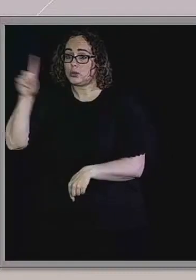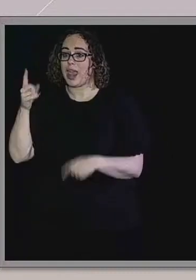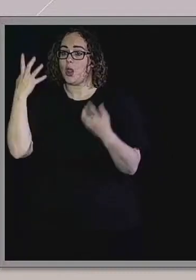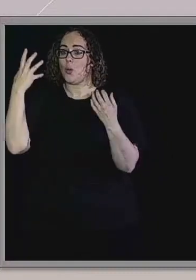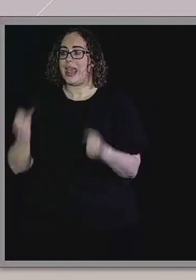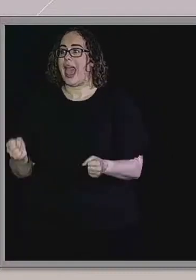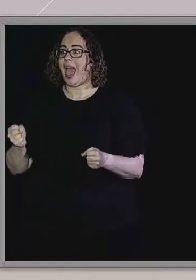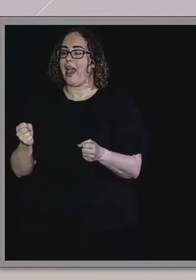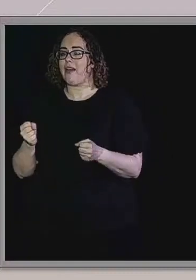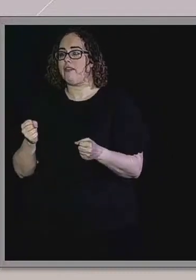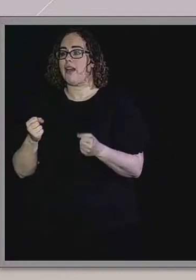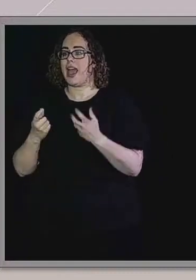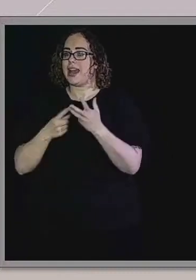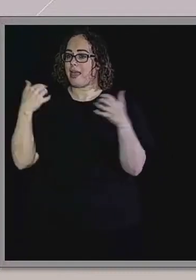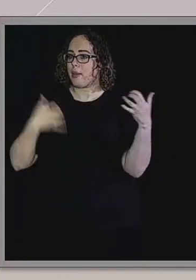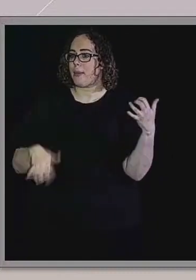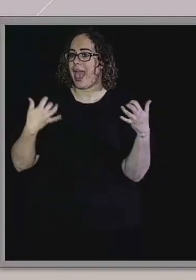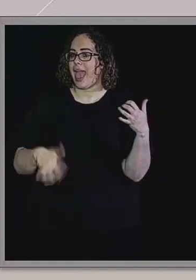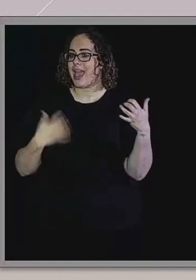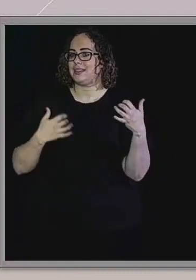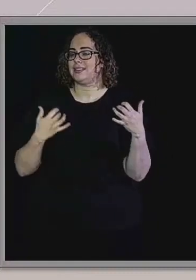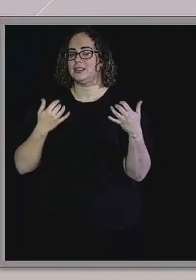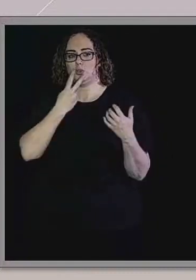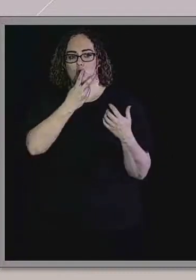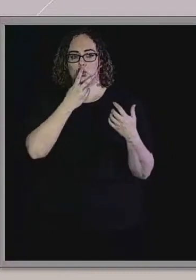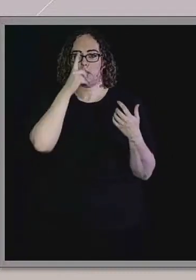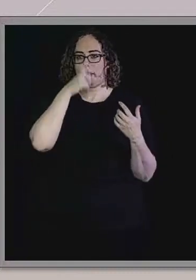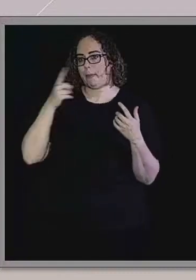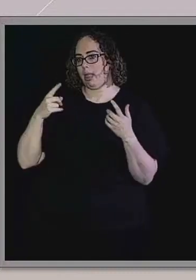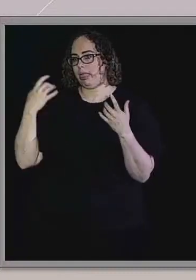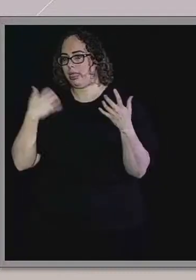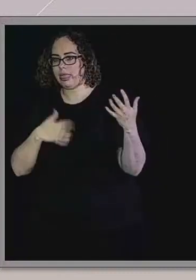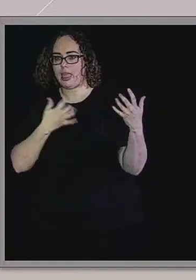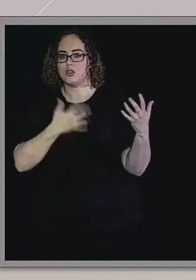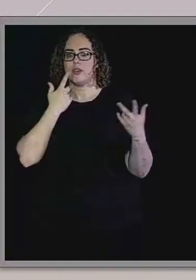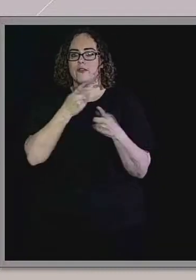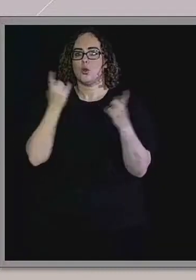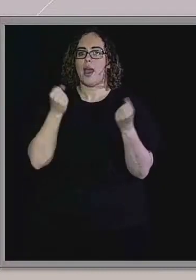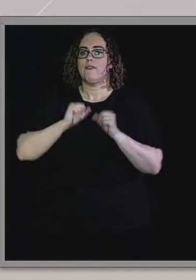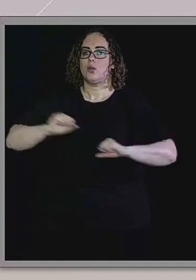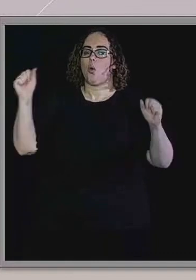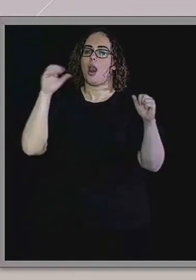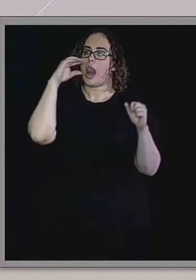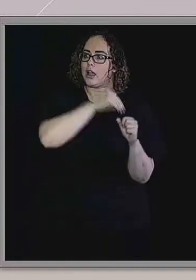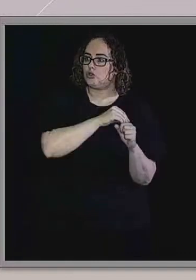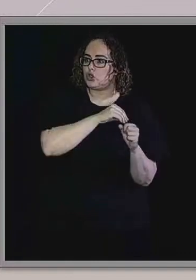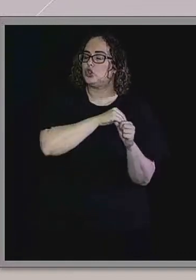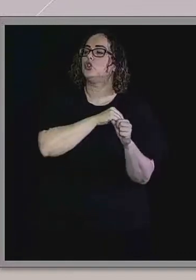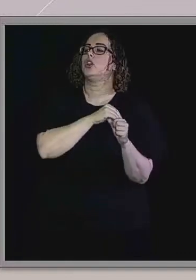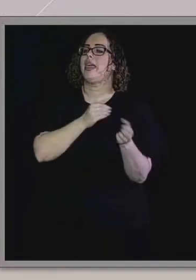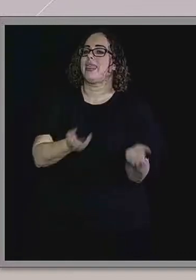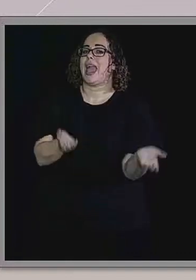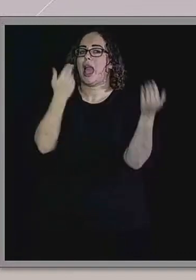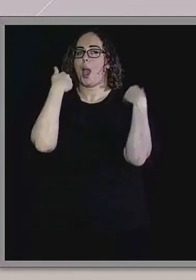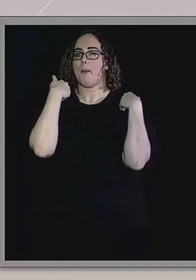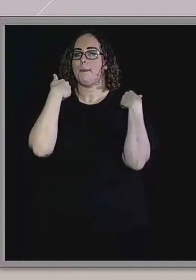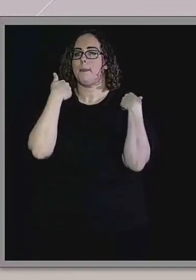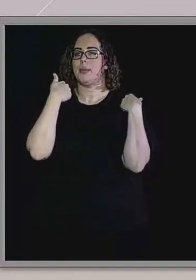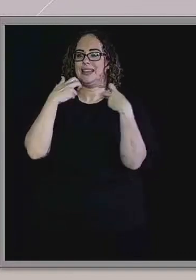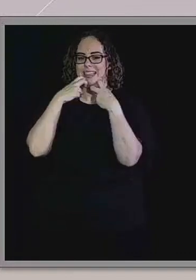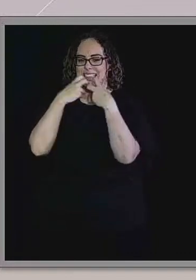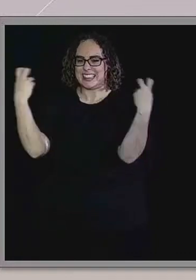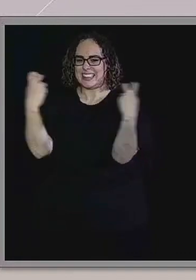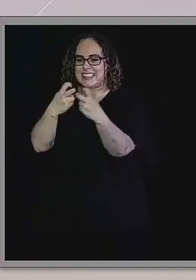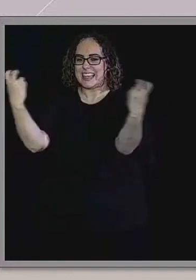Giants as a duo playing music. So if you've brought your lunch, please do come and sit and enjoy the music.